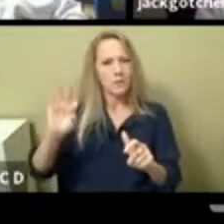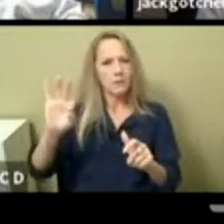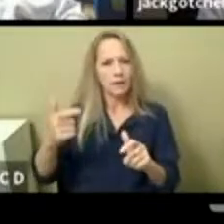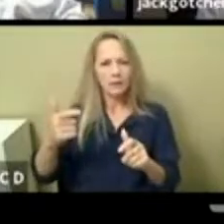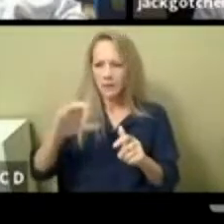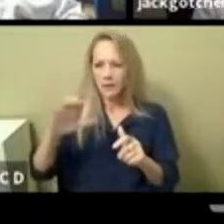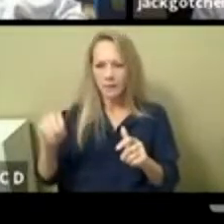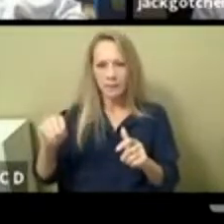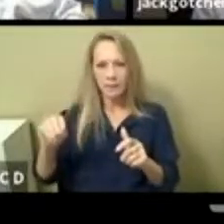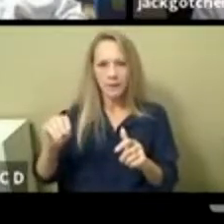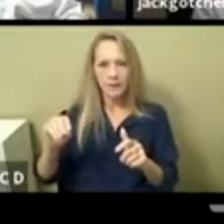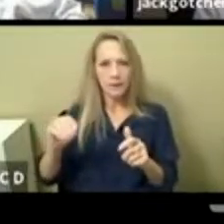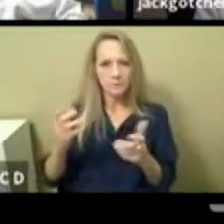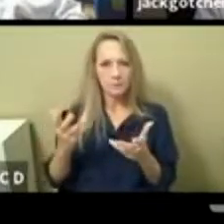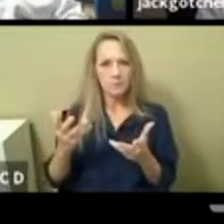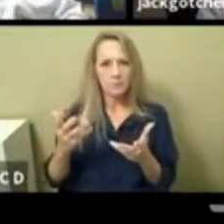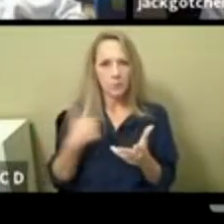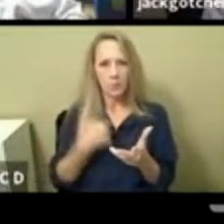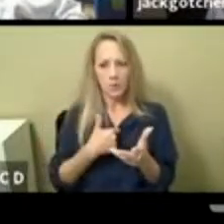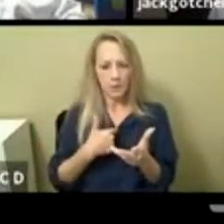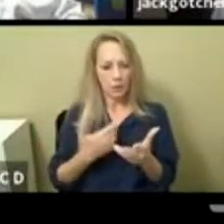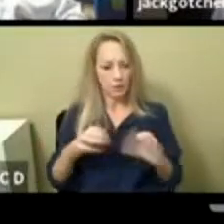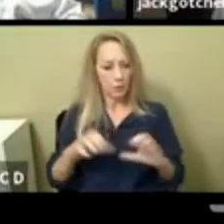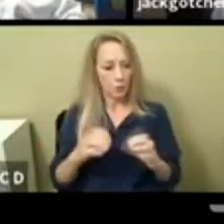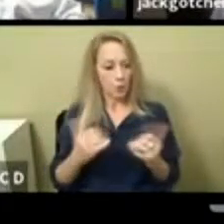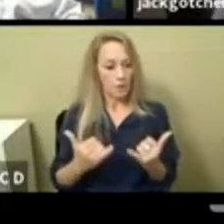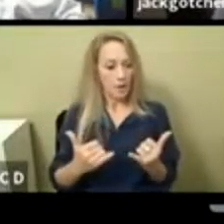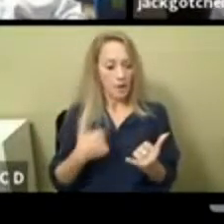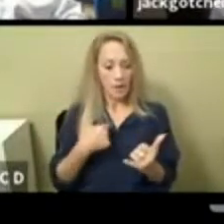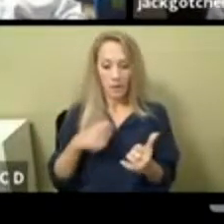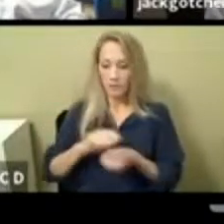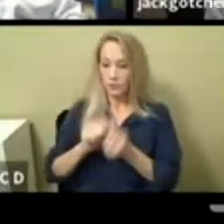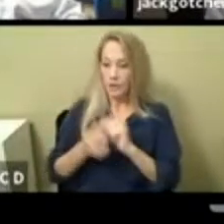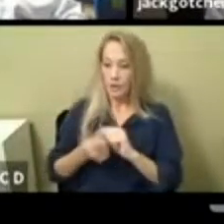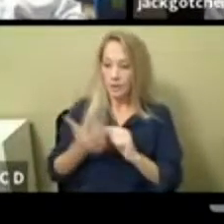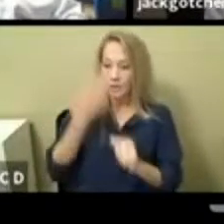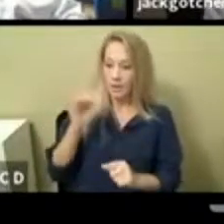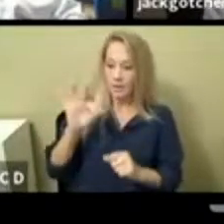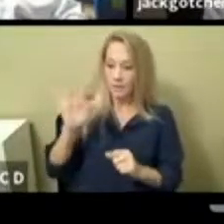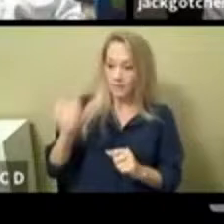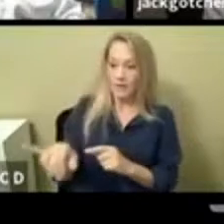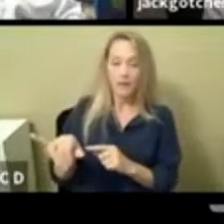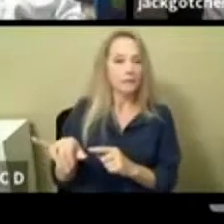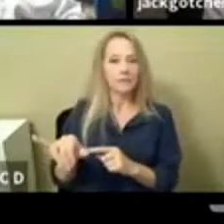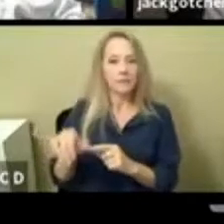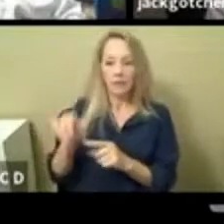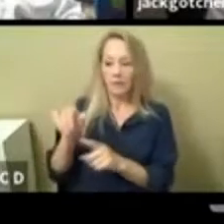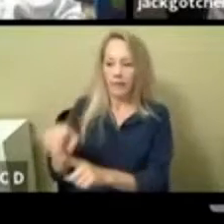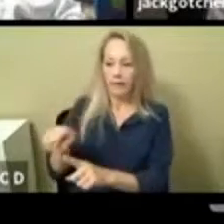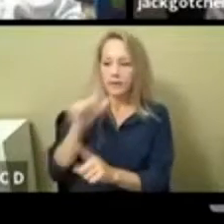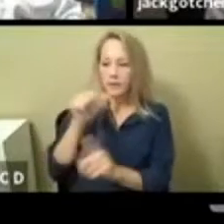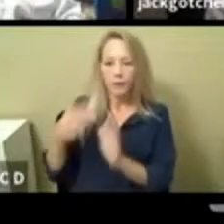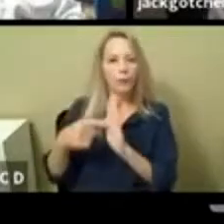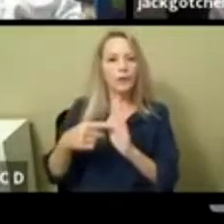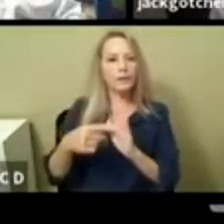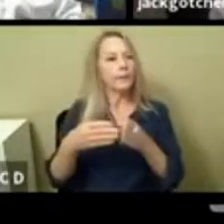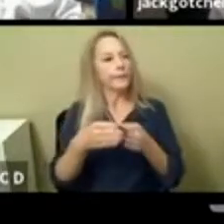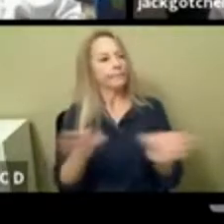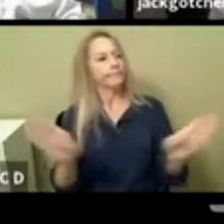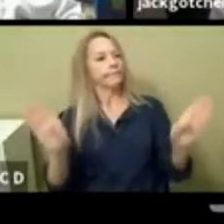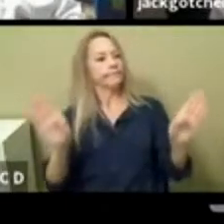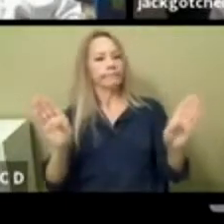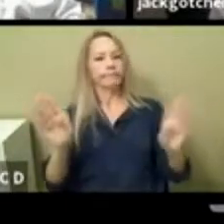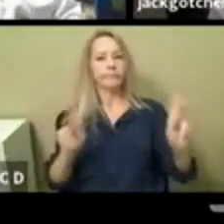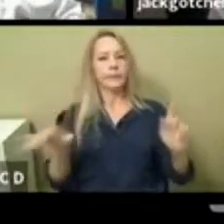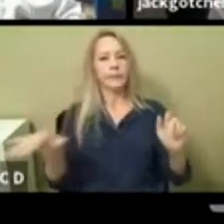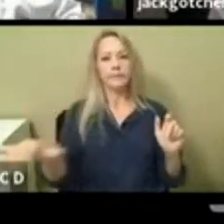make a change in what we're doing based on that, because that's not the general population. So I think we do,